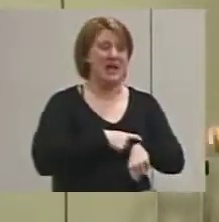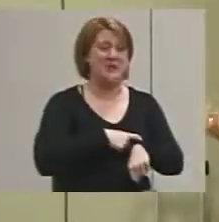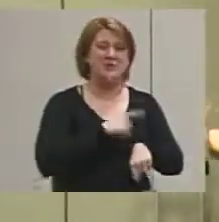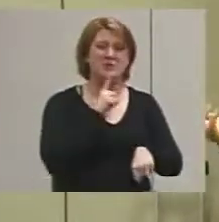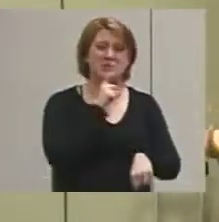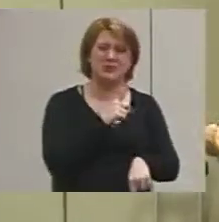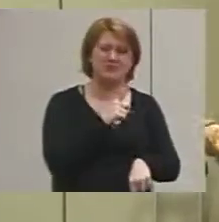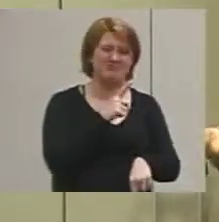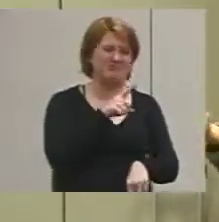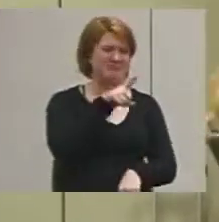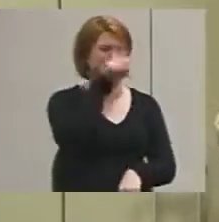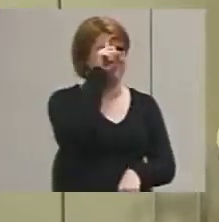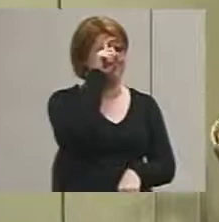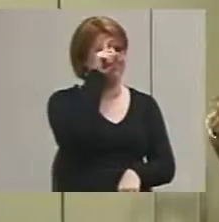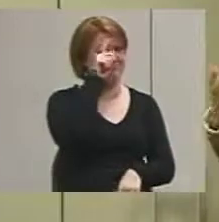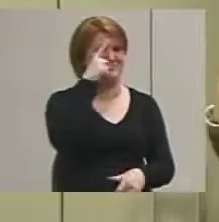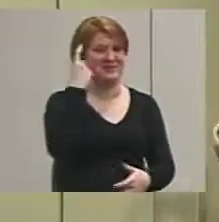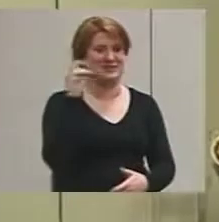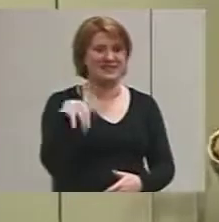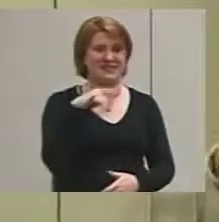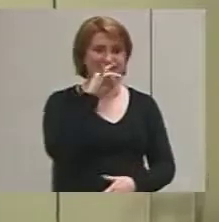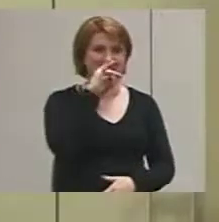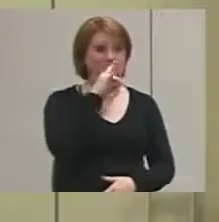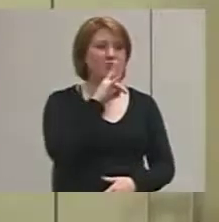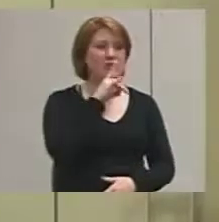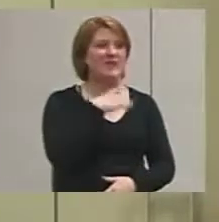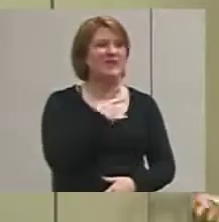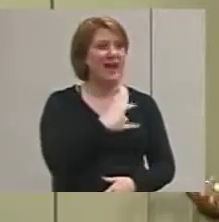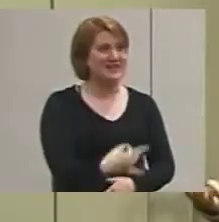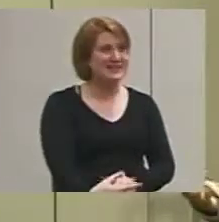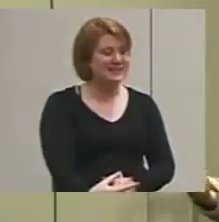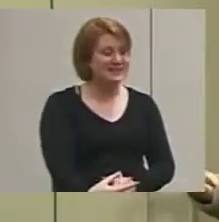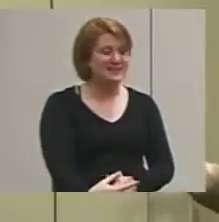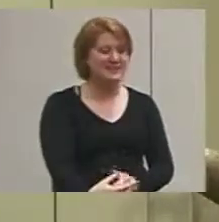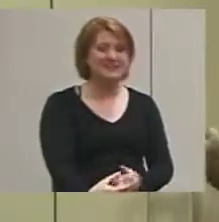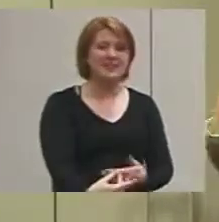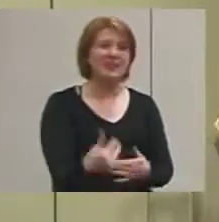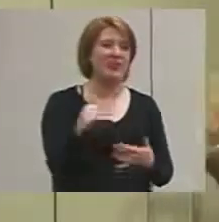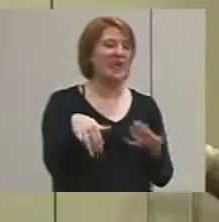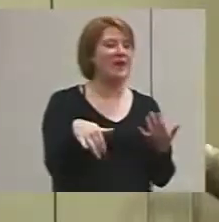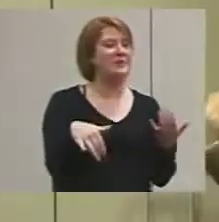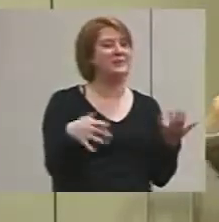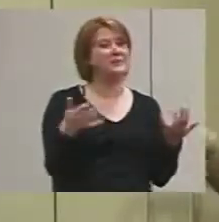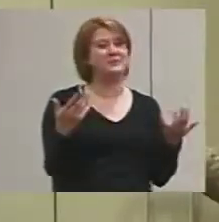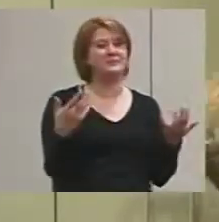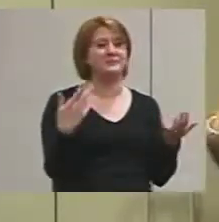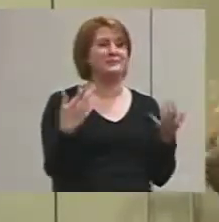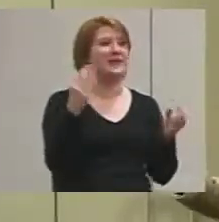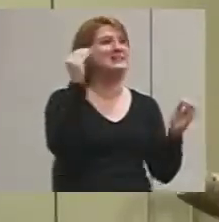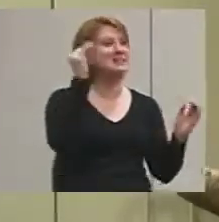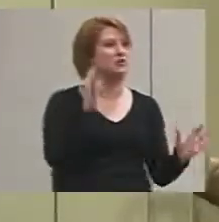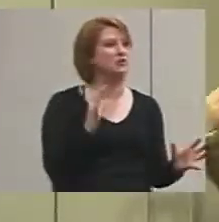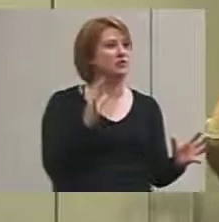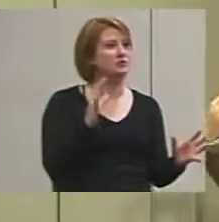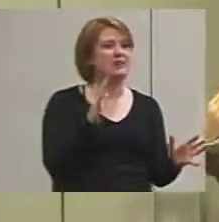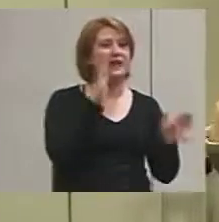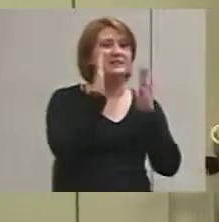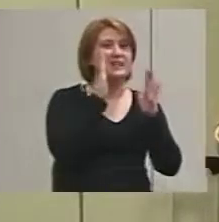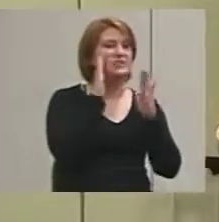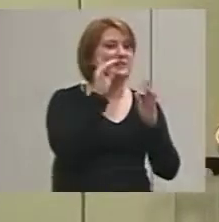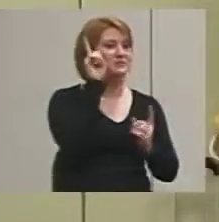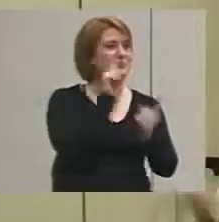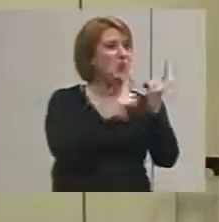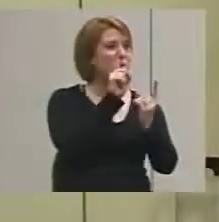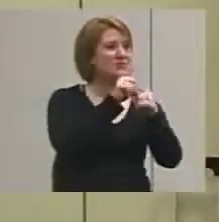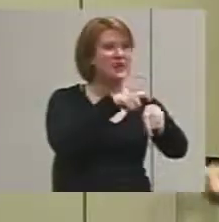really perplexing to us because this is a kid who likes that teacher attention and that teacher